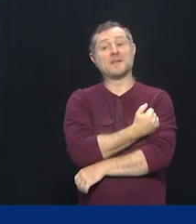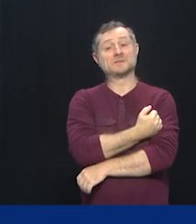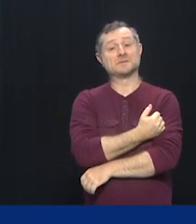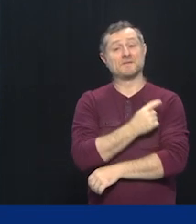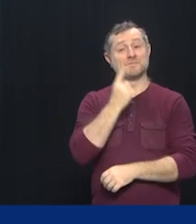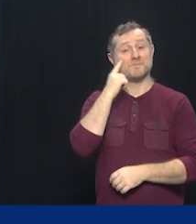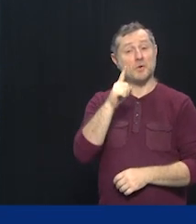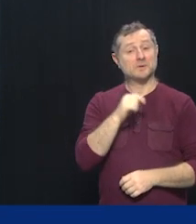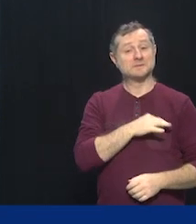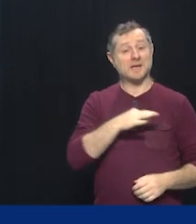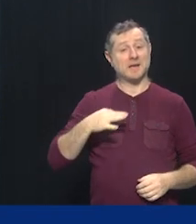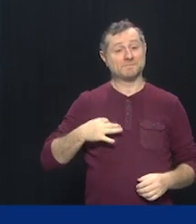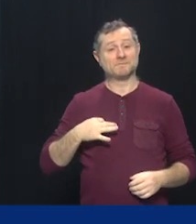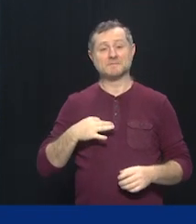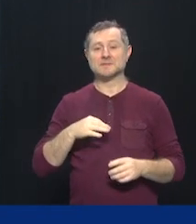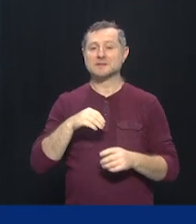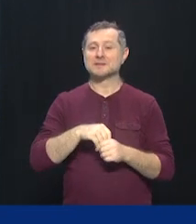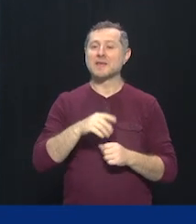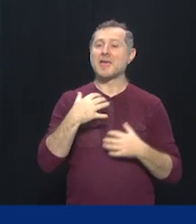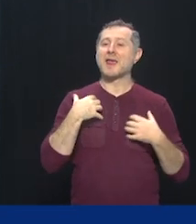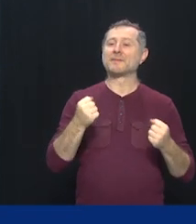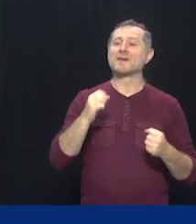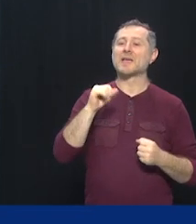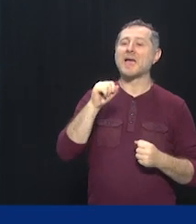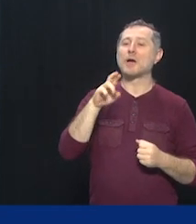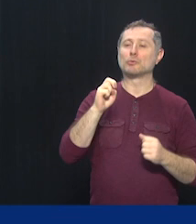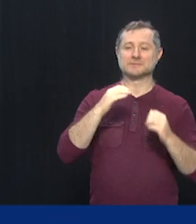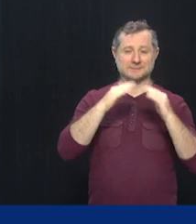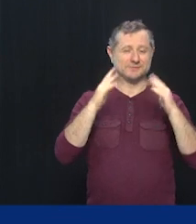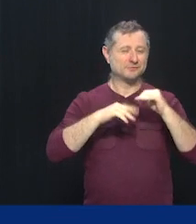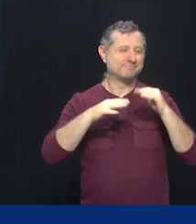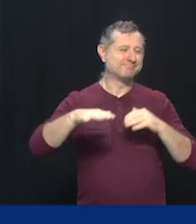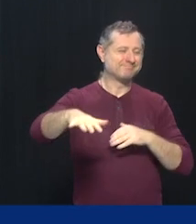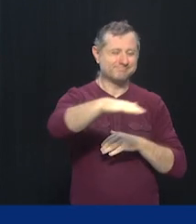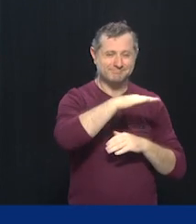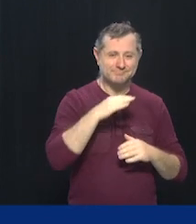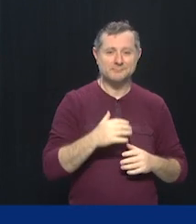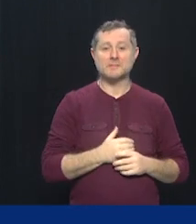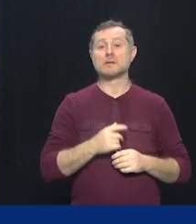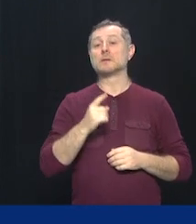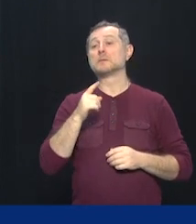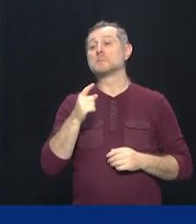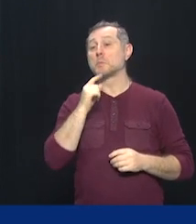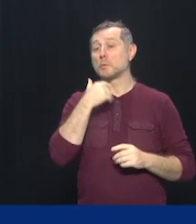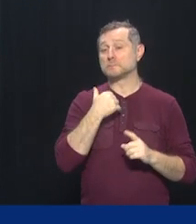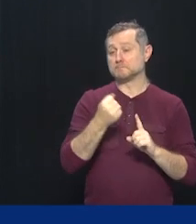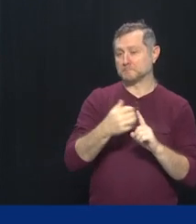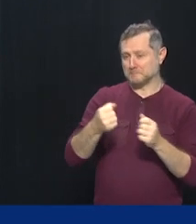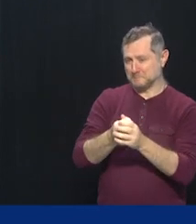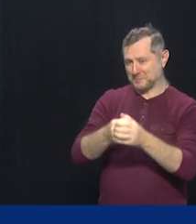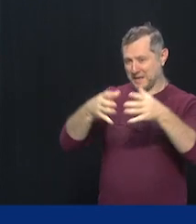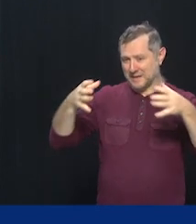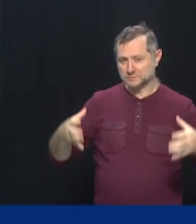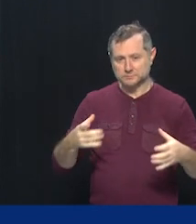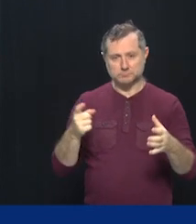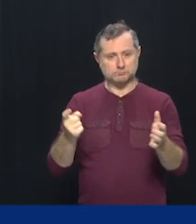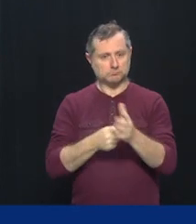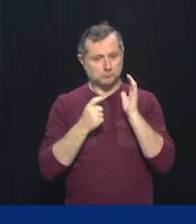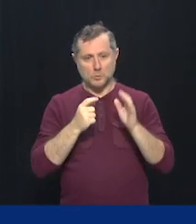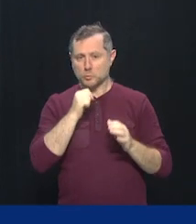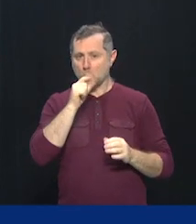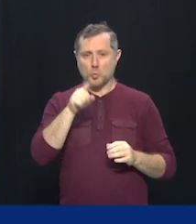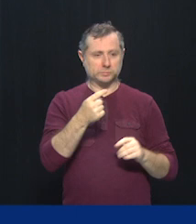facilities. We're going to be exploring all of our options to expand this, expanding mandates, not test outs, to